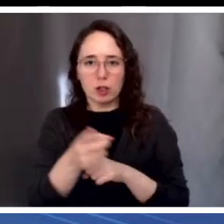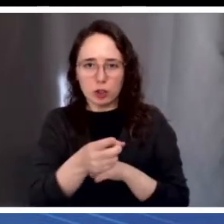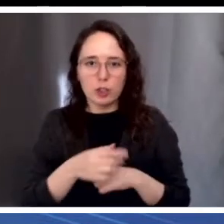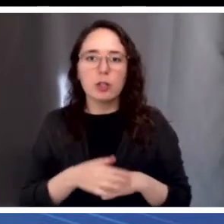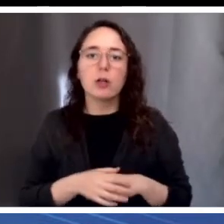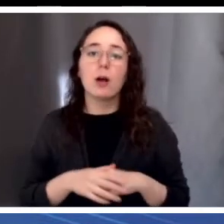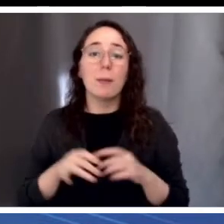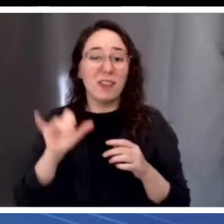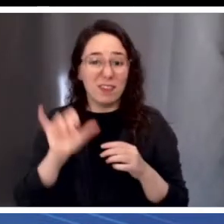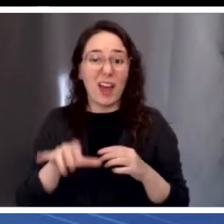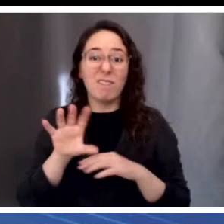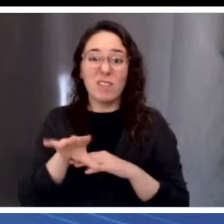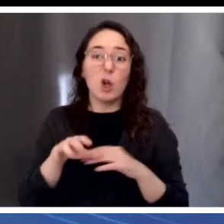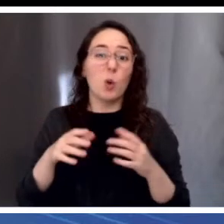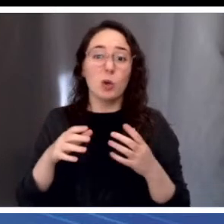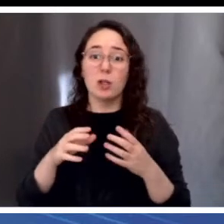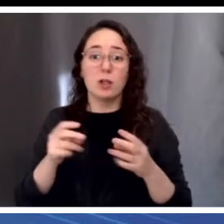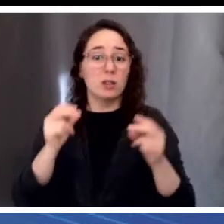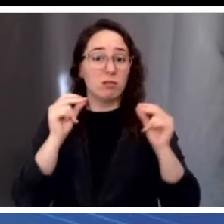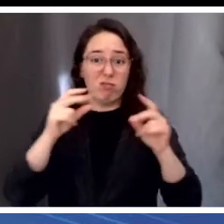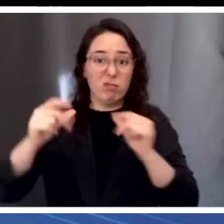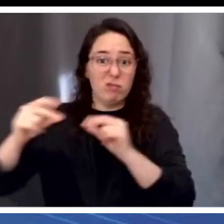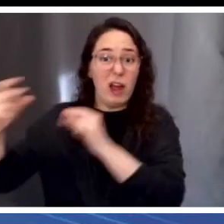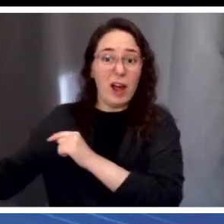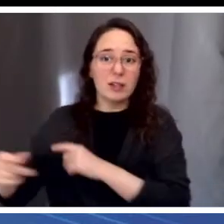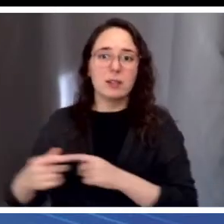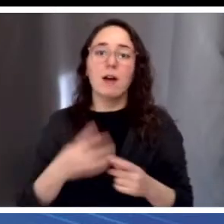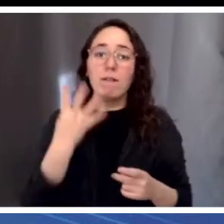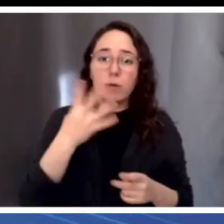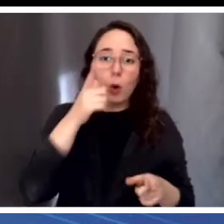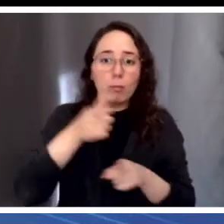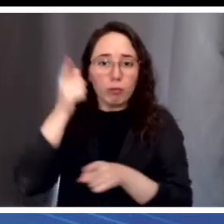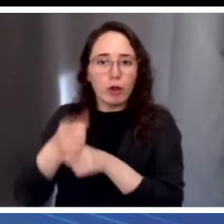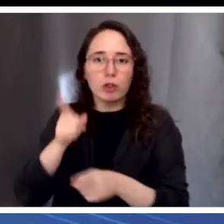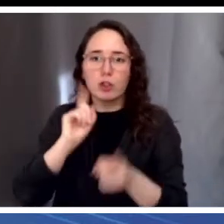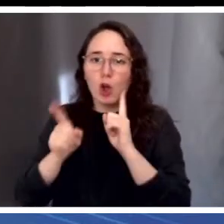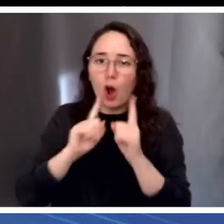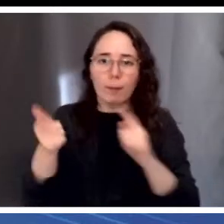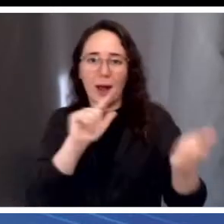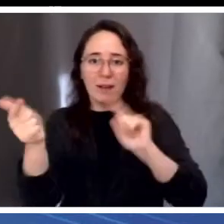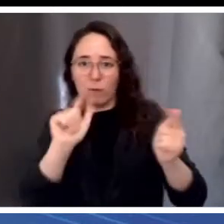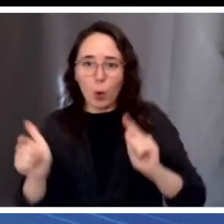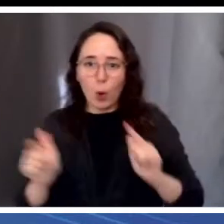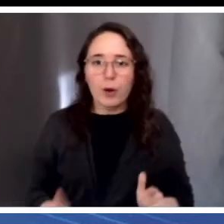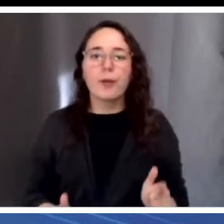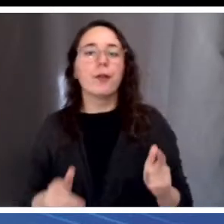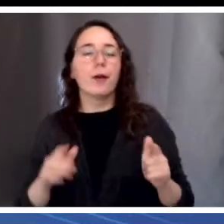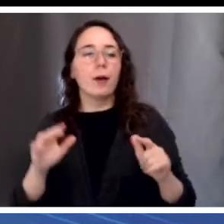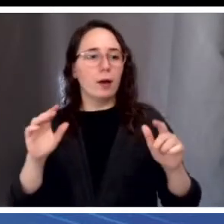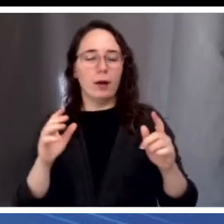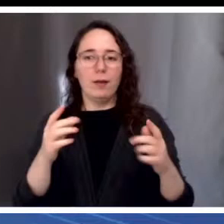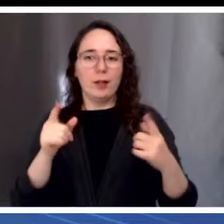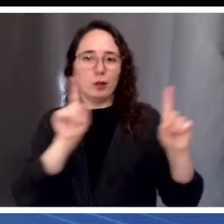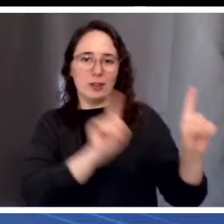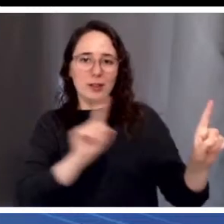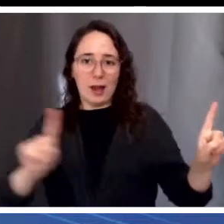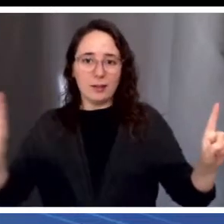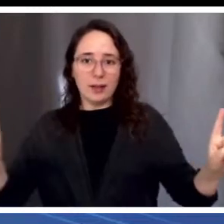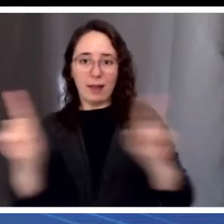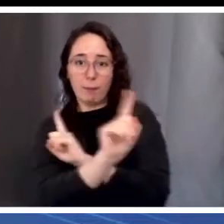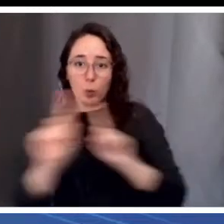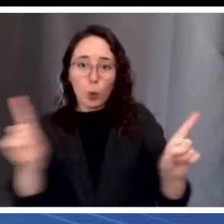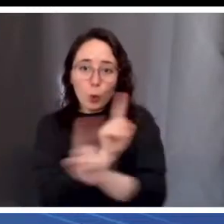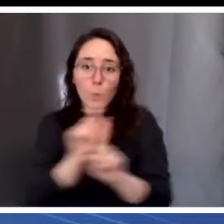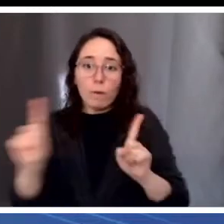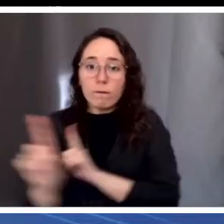talking heads, all four brothers, lots of scenes, text on screen where they are. I mean, it's all over the map. In order to do that audio